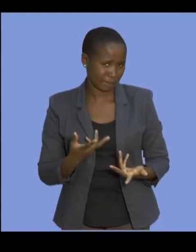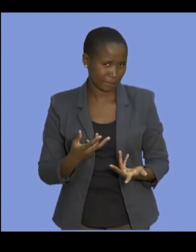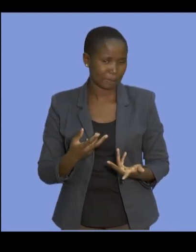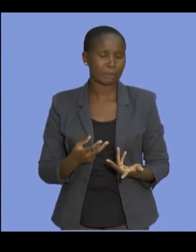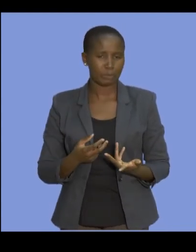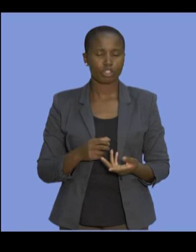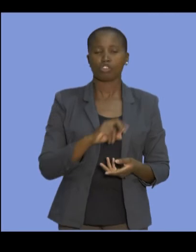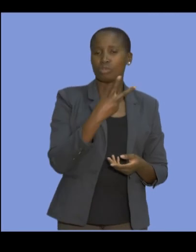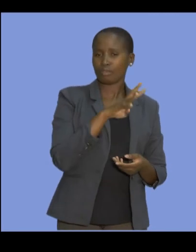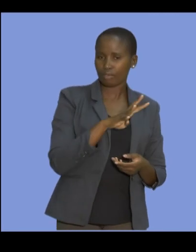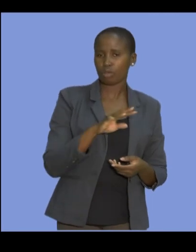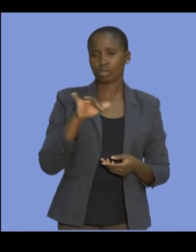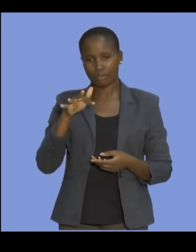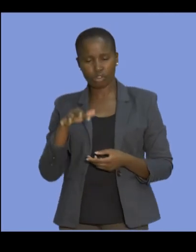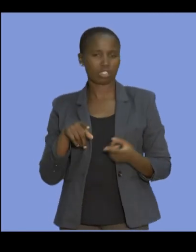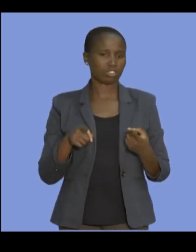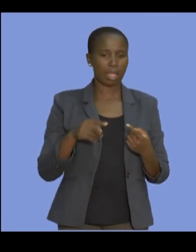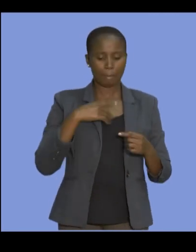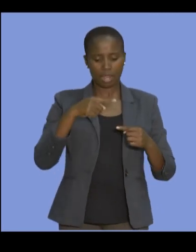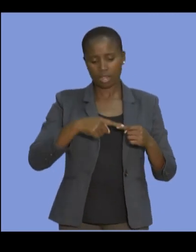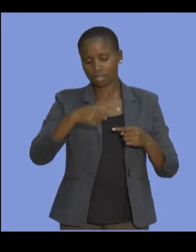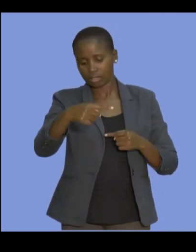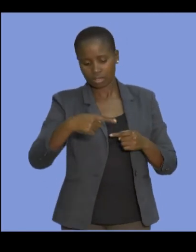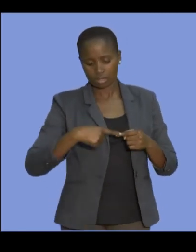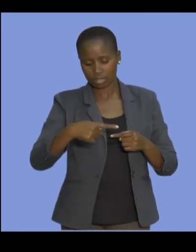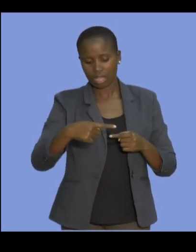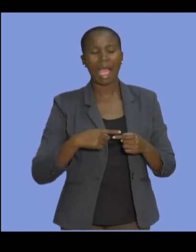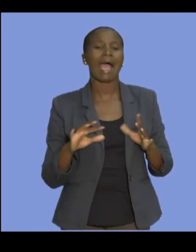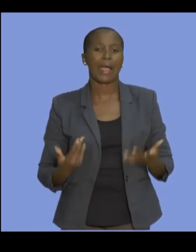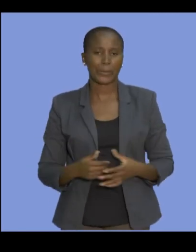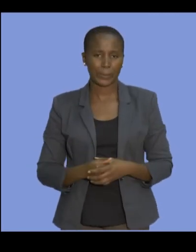24 to the average, each and every data set. Hence, we have that